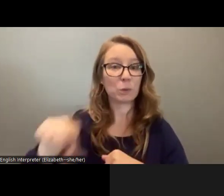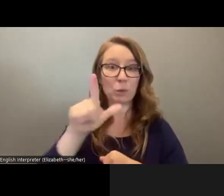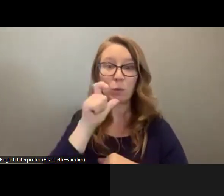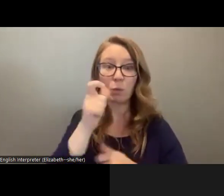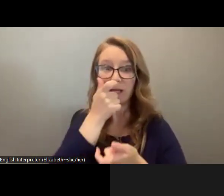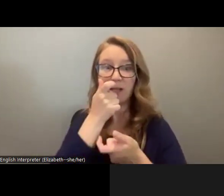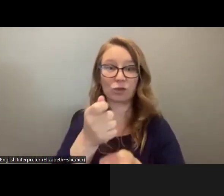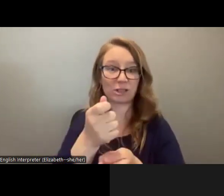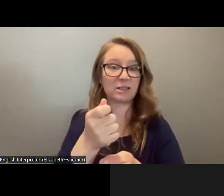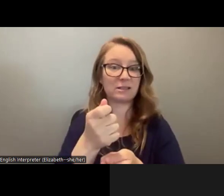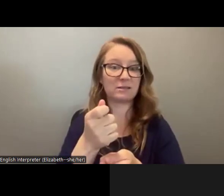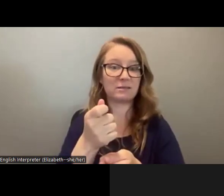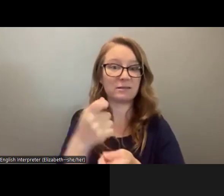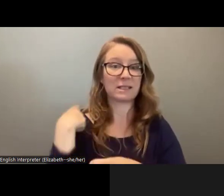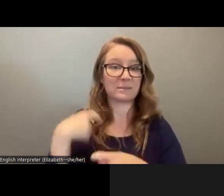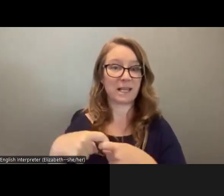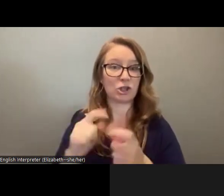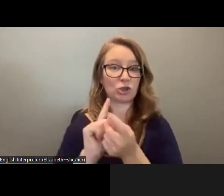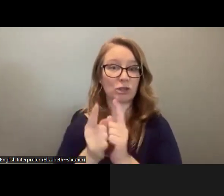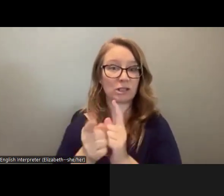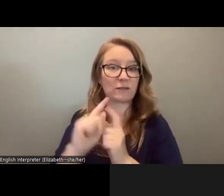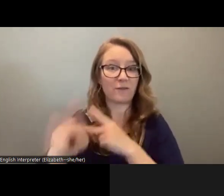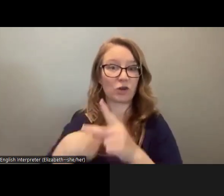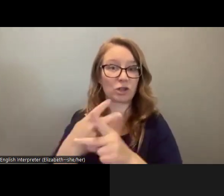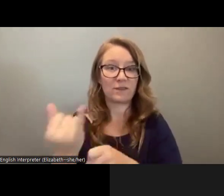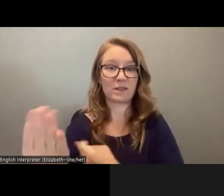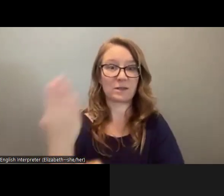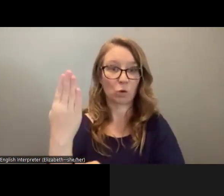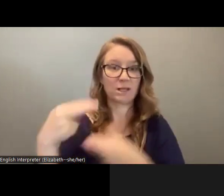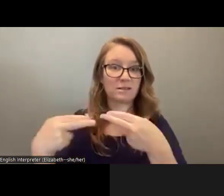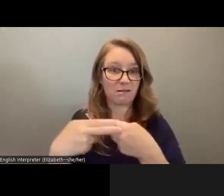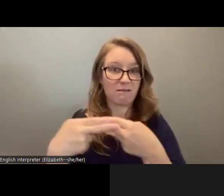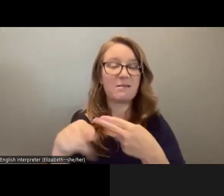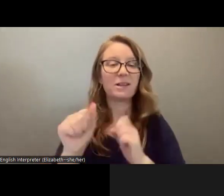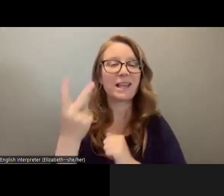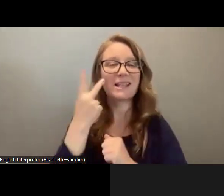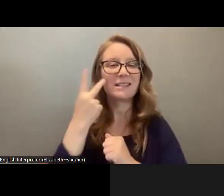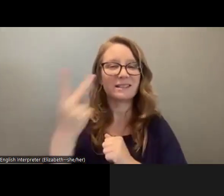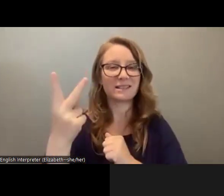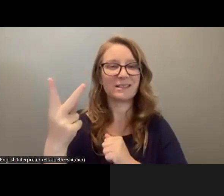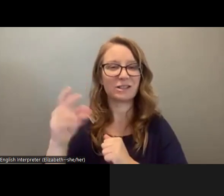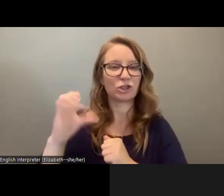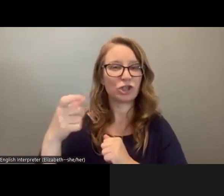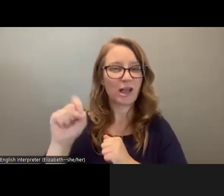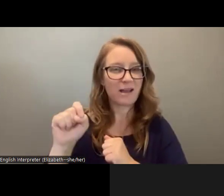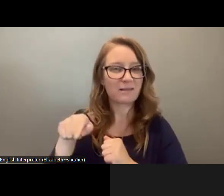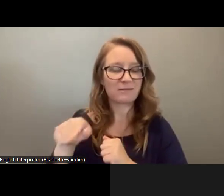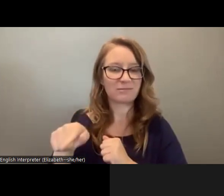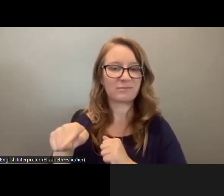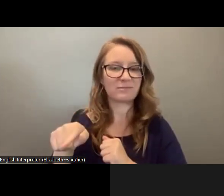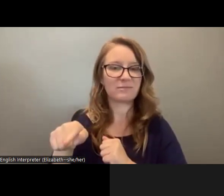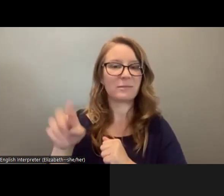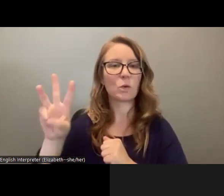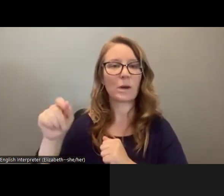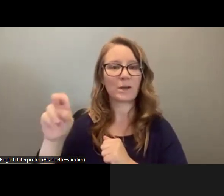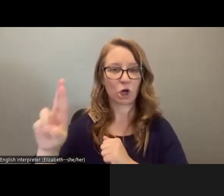interested in the Spanish translation of this morning's deck, you can find that in the chat or comment, or I'm sorry, the webinar